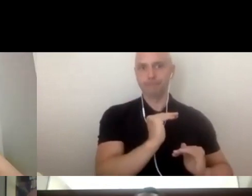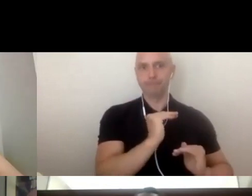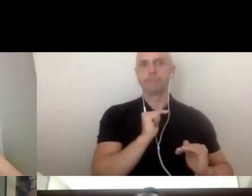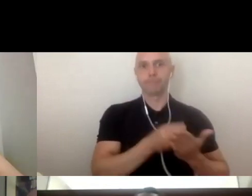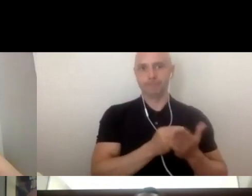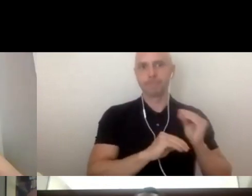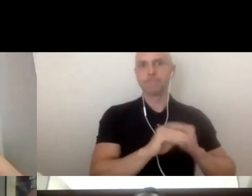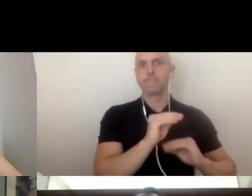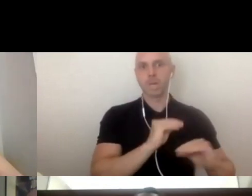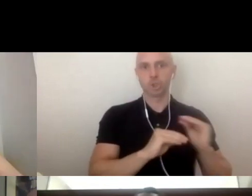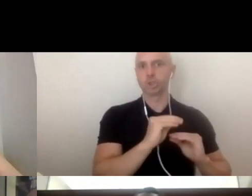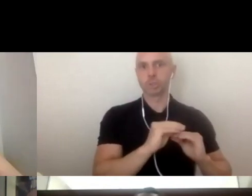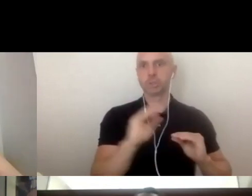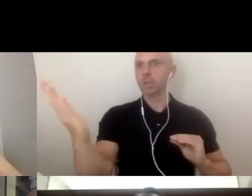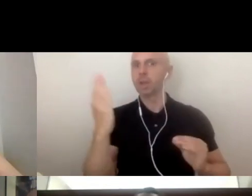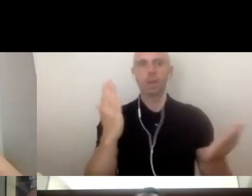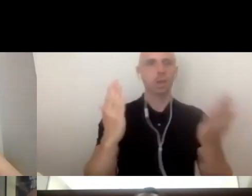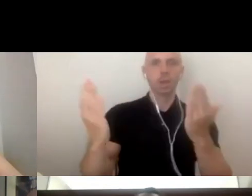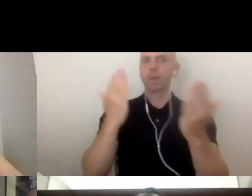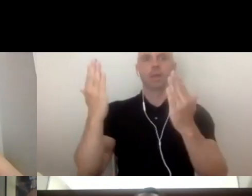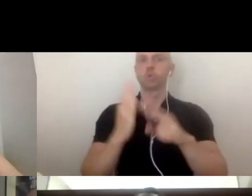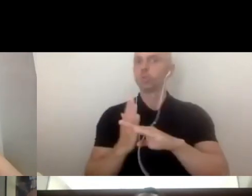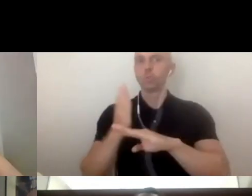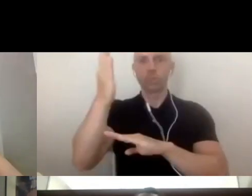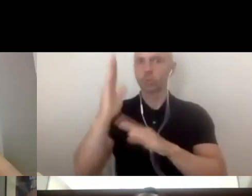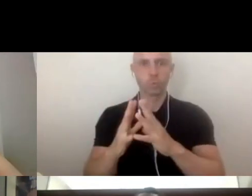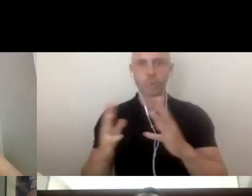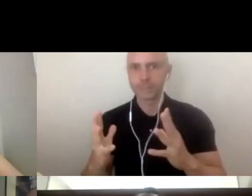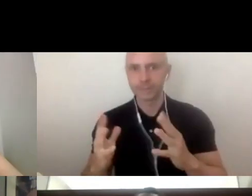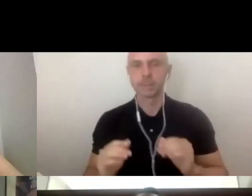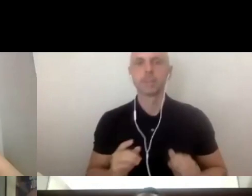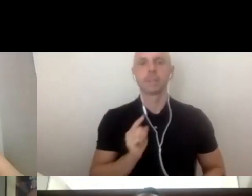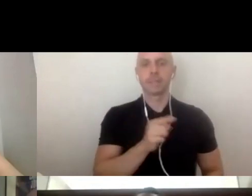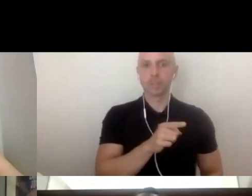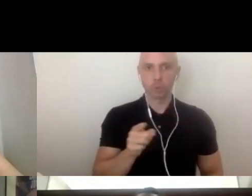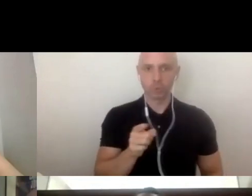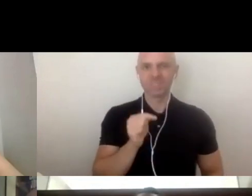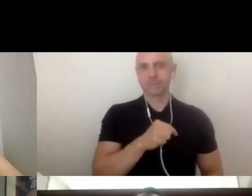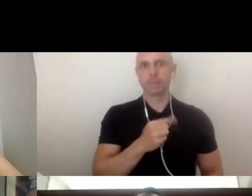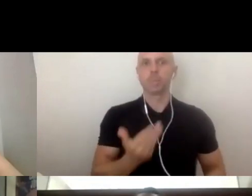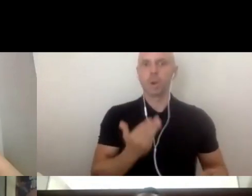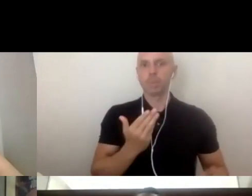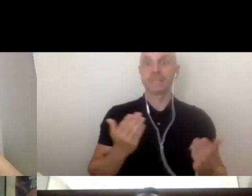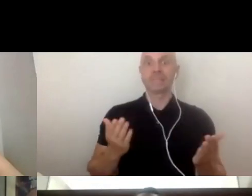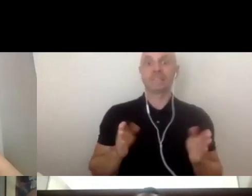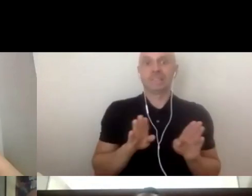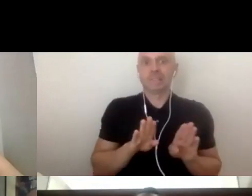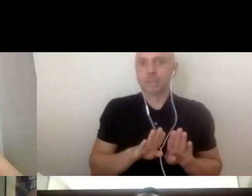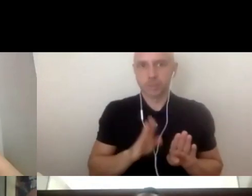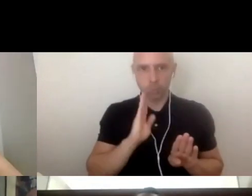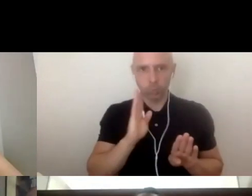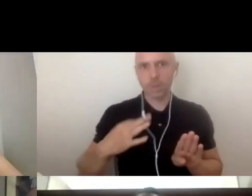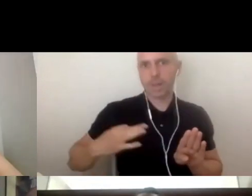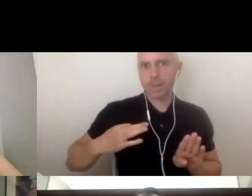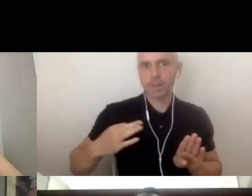just process the applications we already have submitted. In other words, if you're thinking of making an application, you have to have submitted